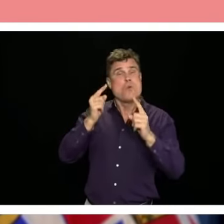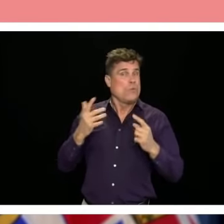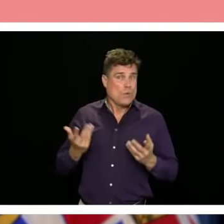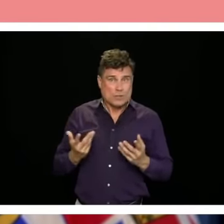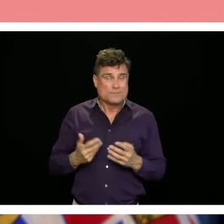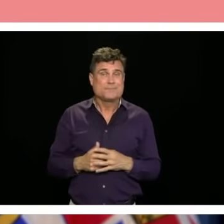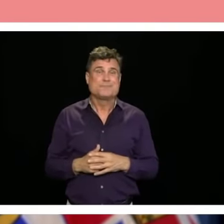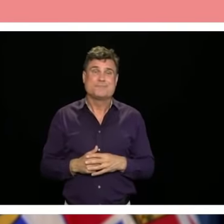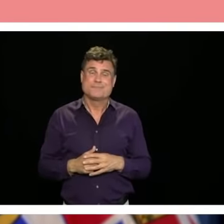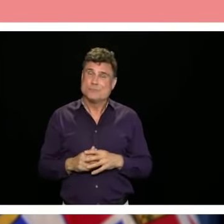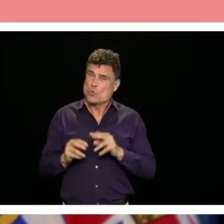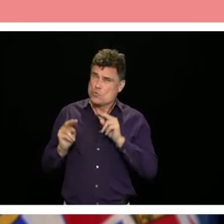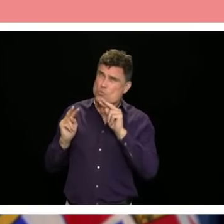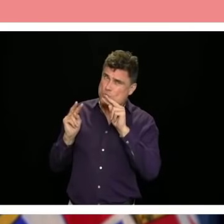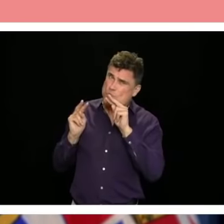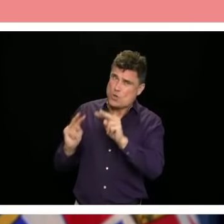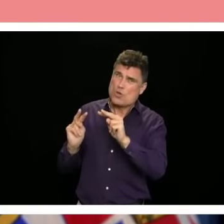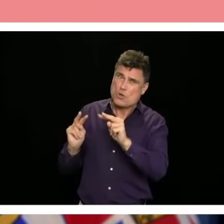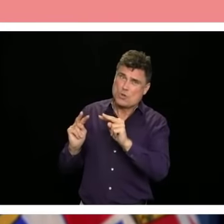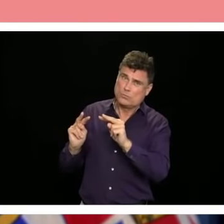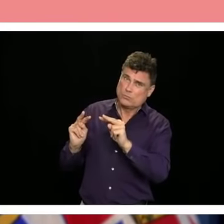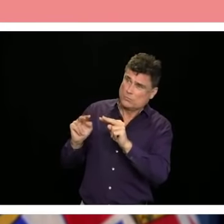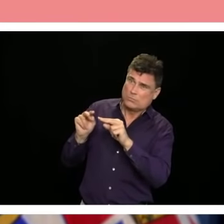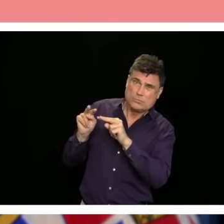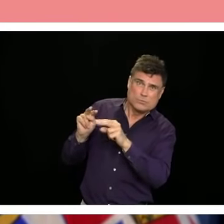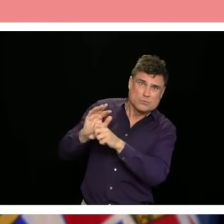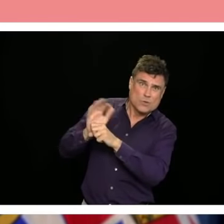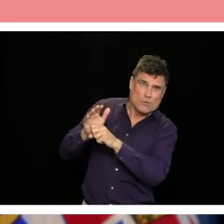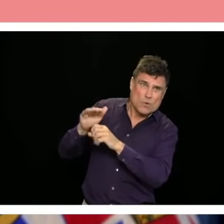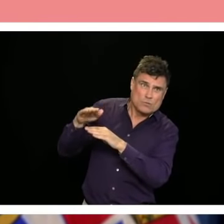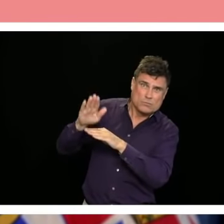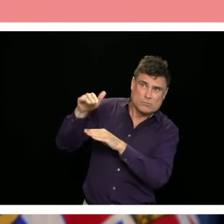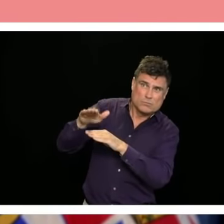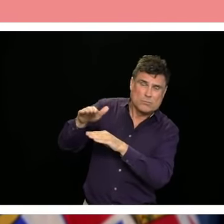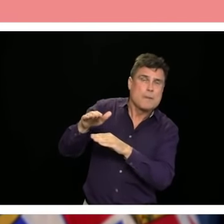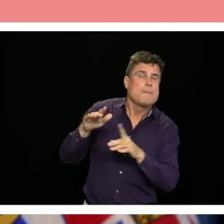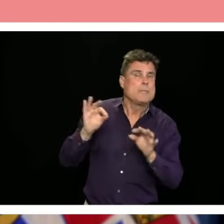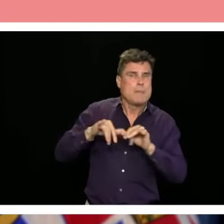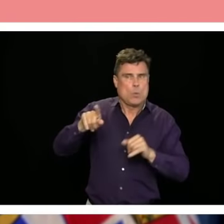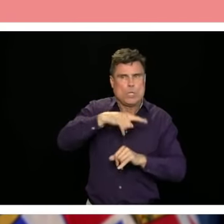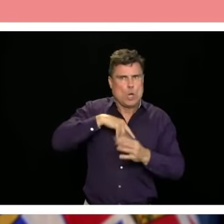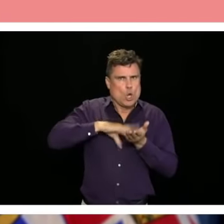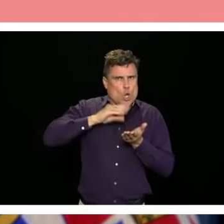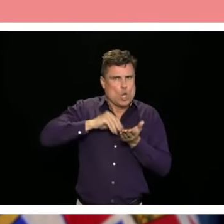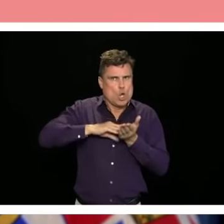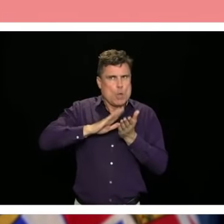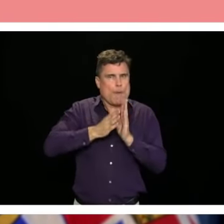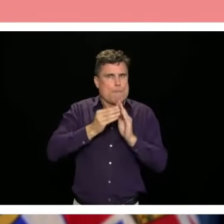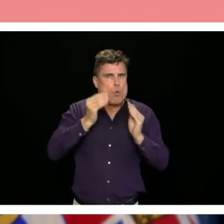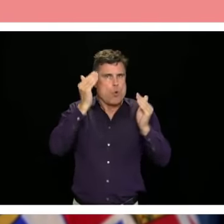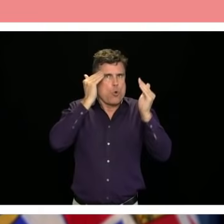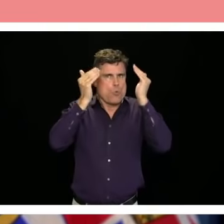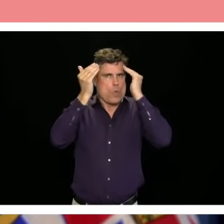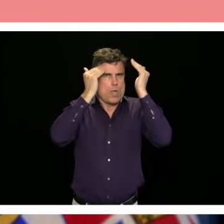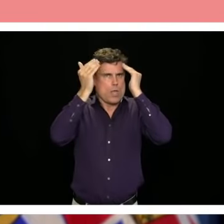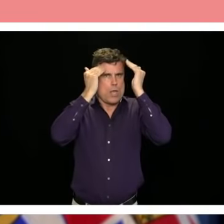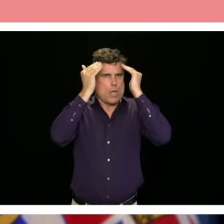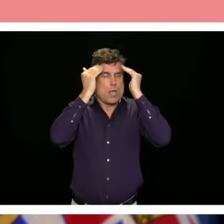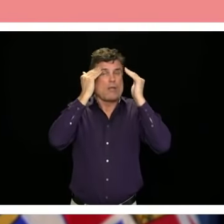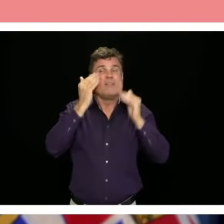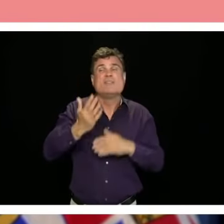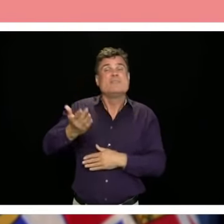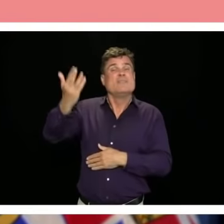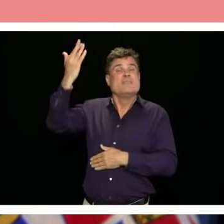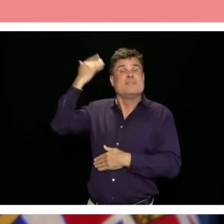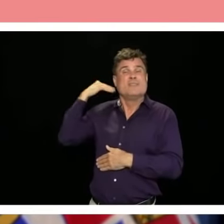You'll probably understand when I say it's a little bit of everything. As I've been saying all along, it